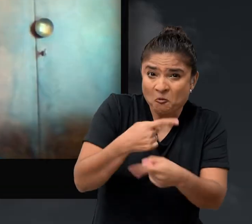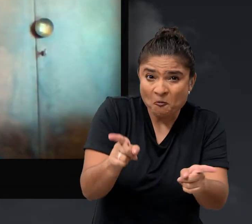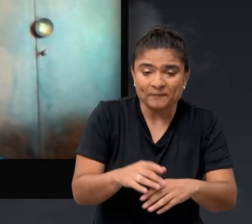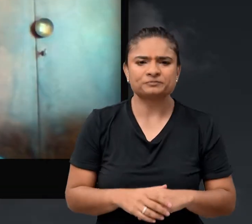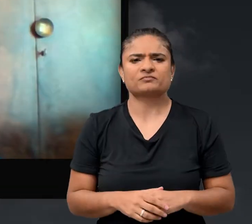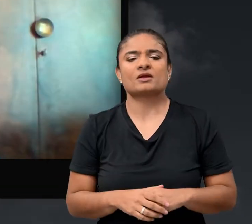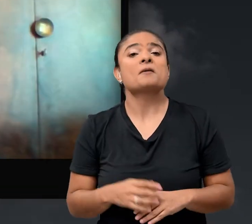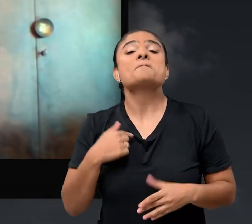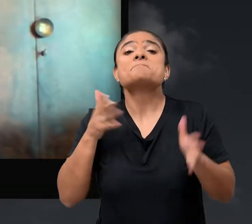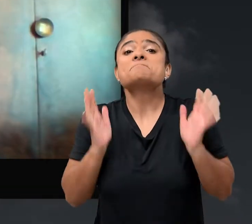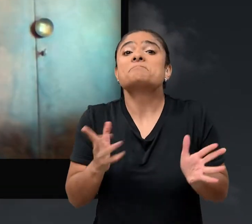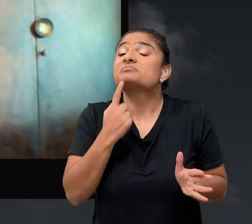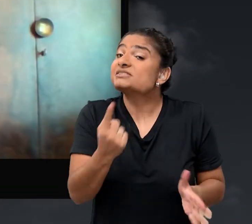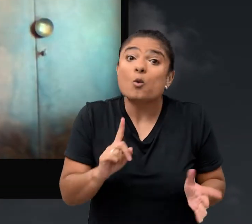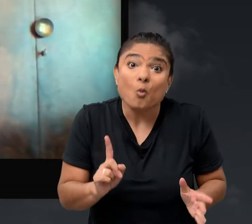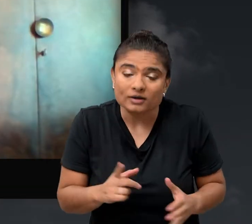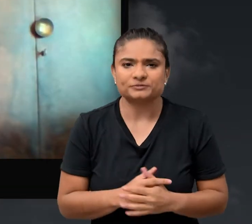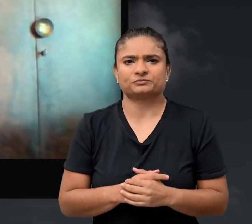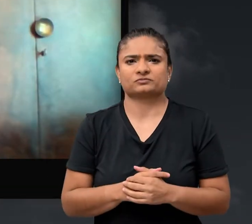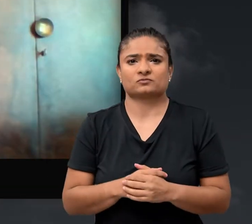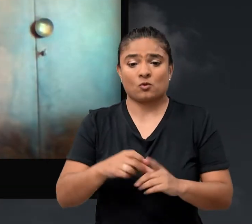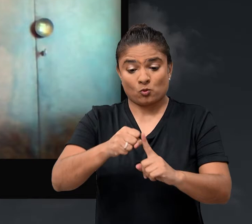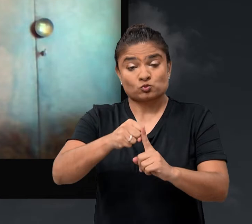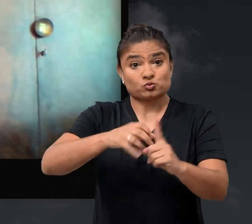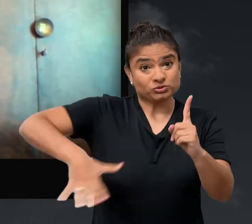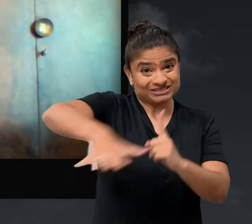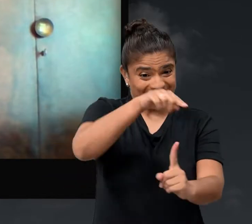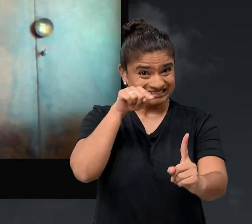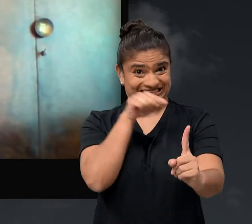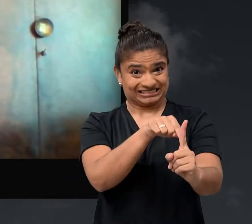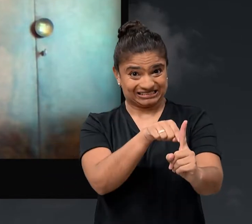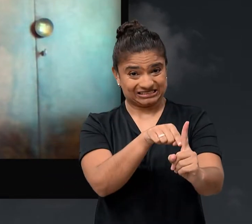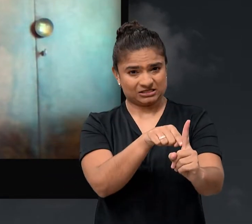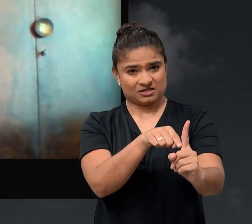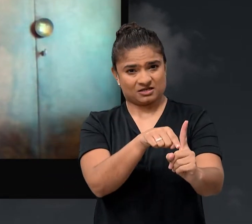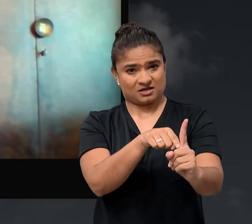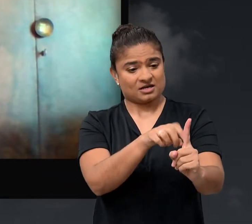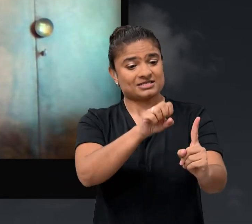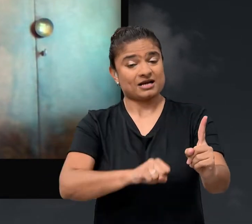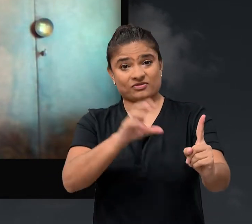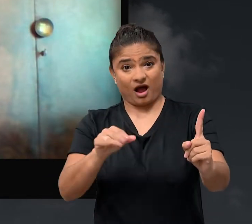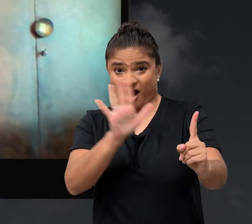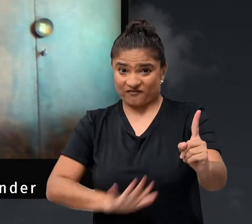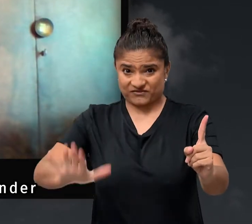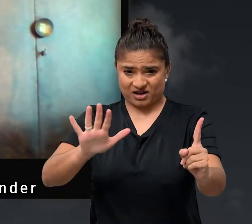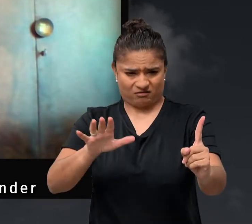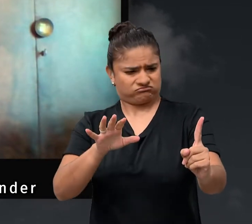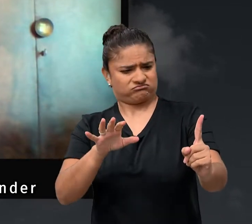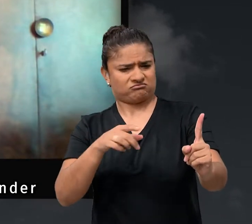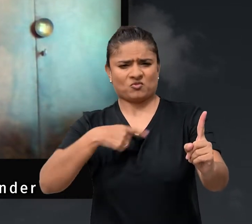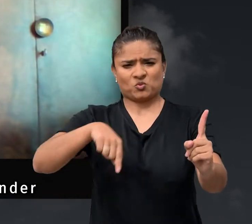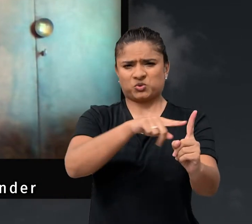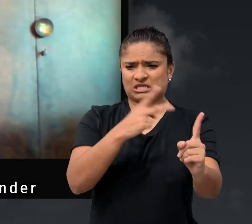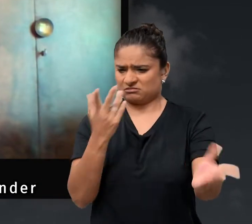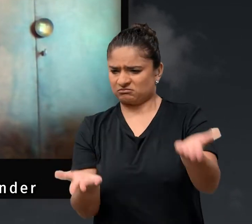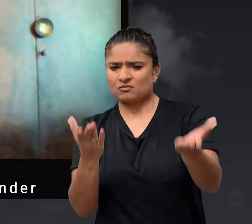like to say that, as a society here in South Africa, we've spoken